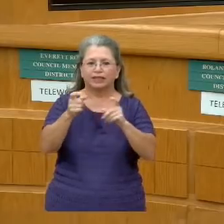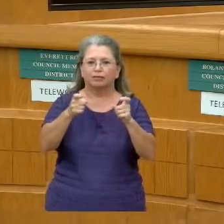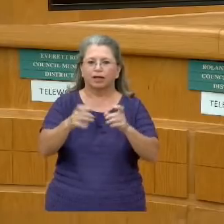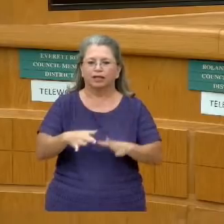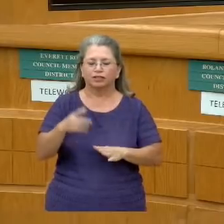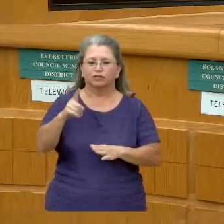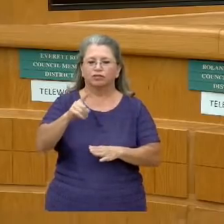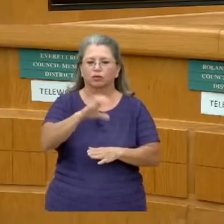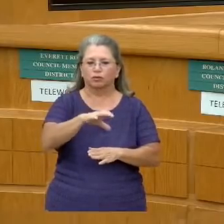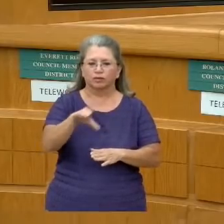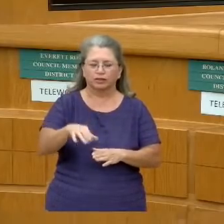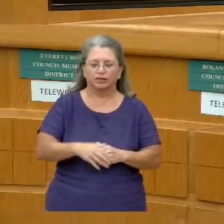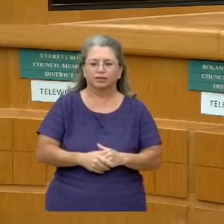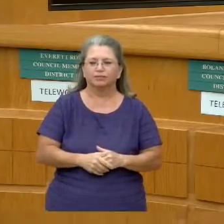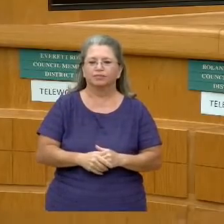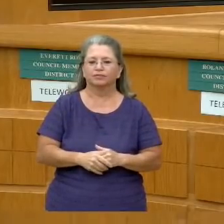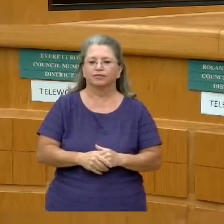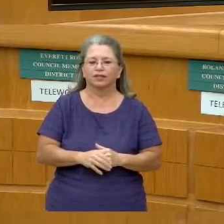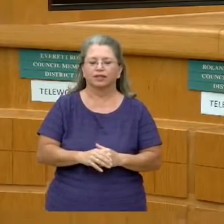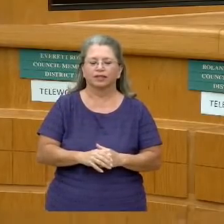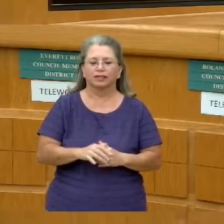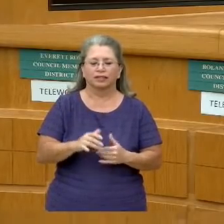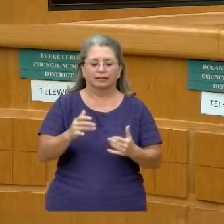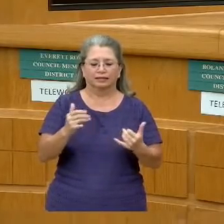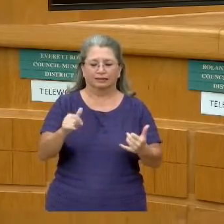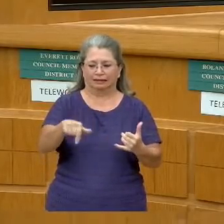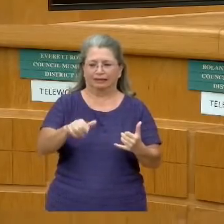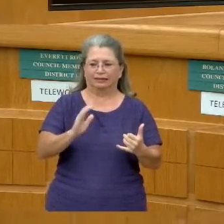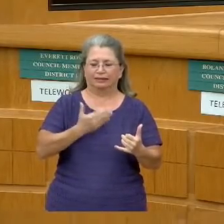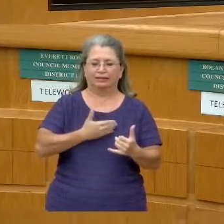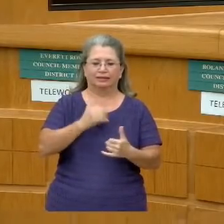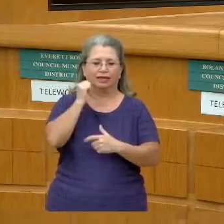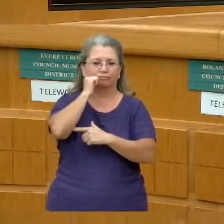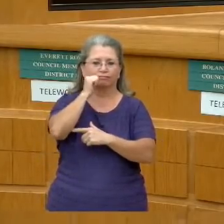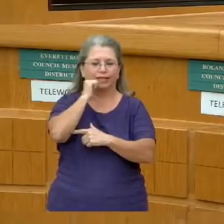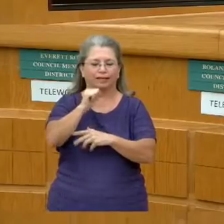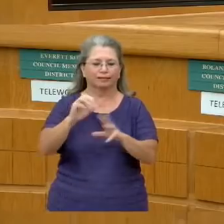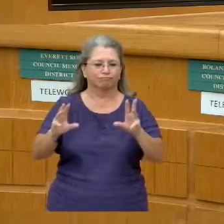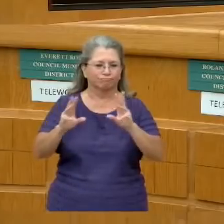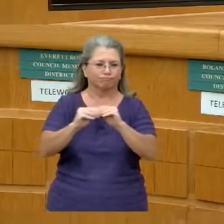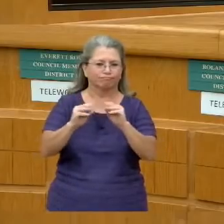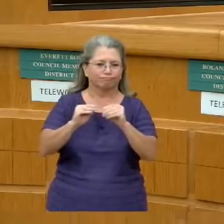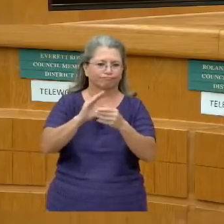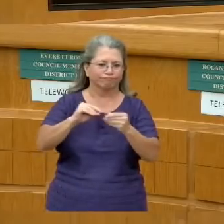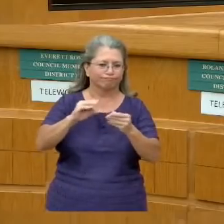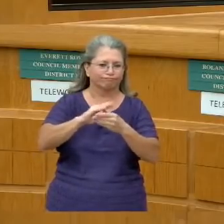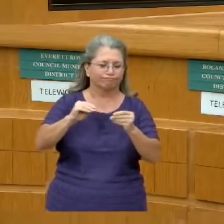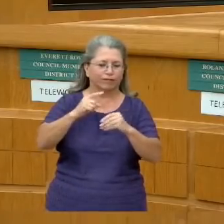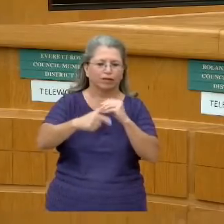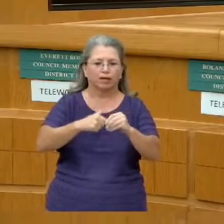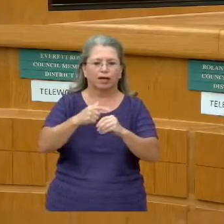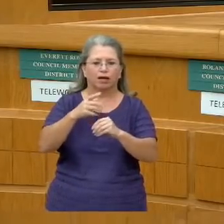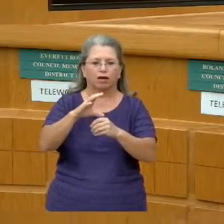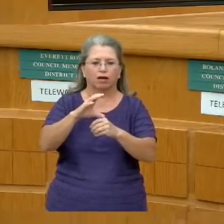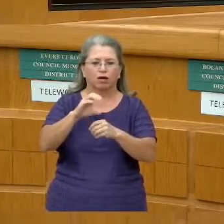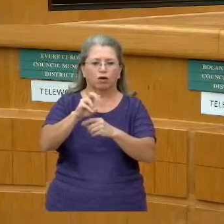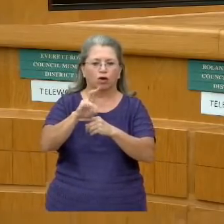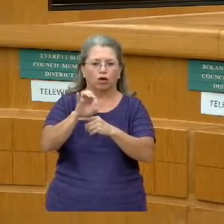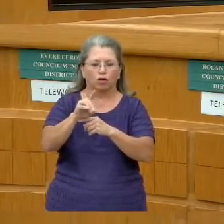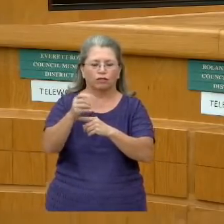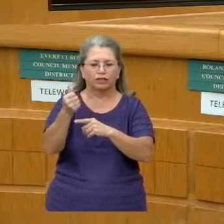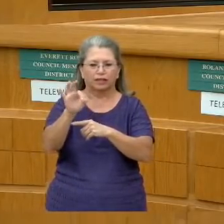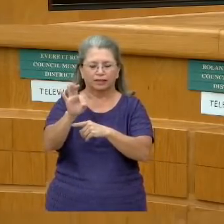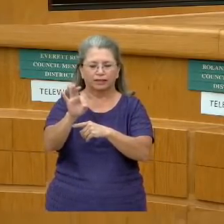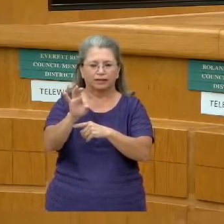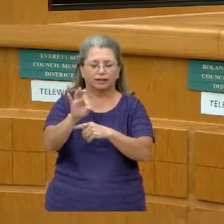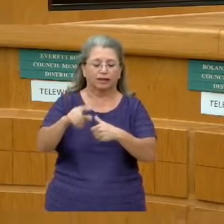Christi. And this is our daily briefing on COVID-19. I'll be speaking first, providing an update